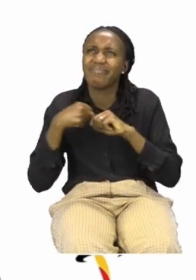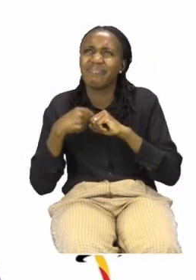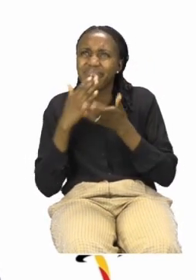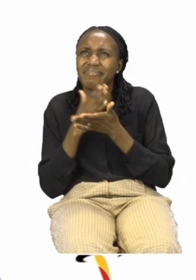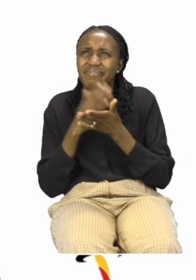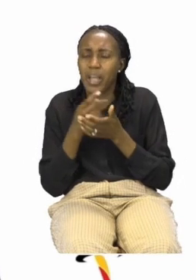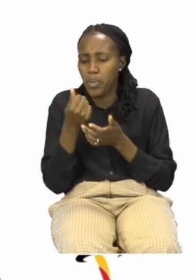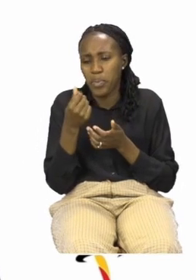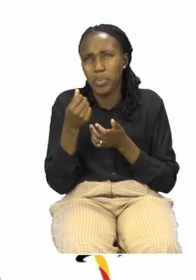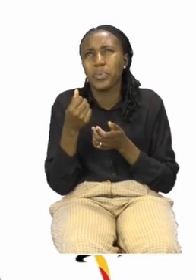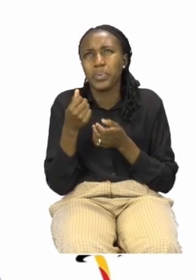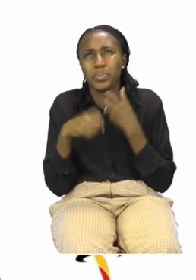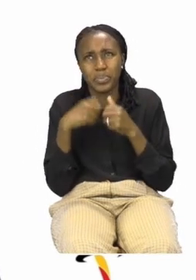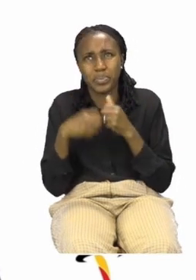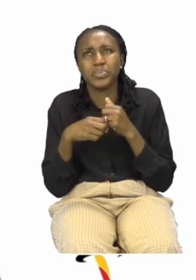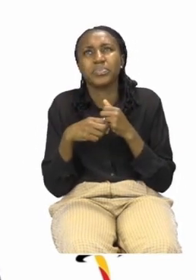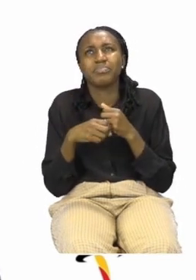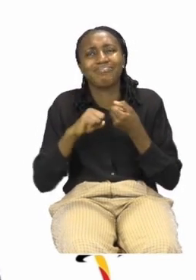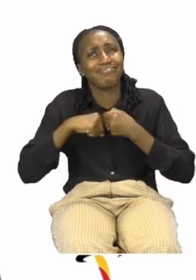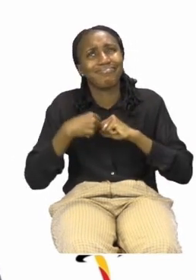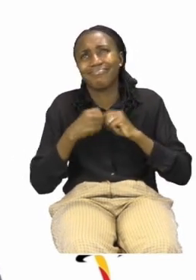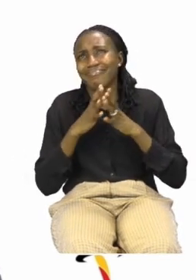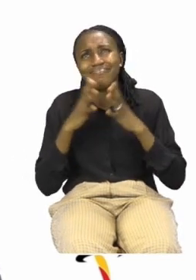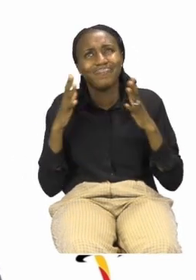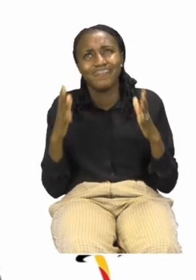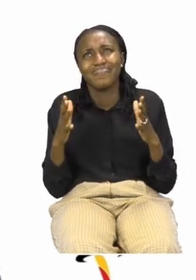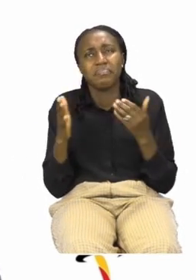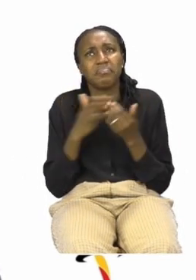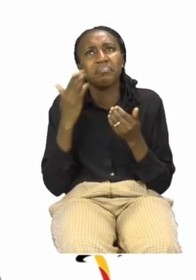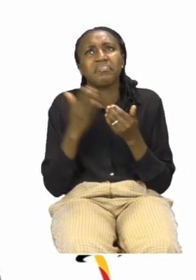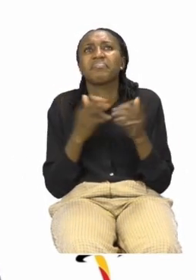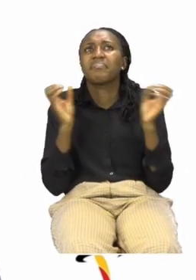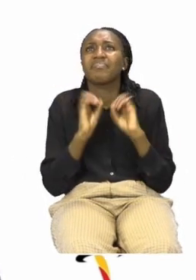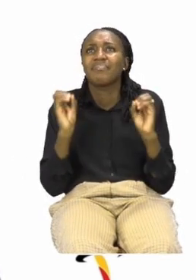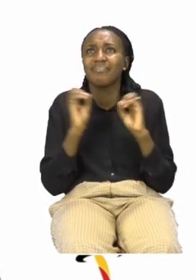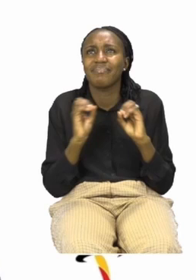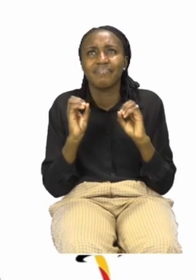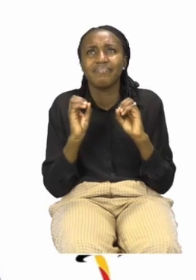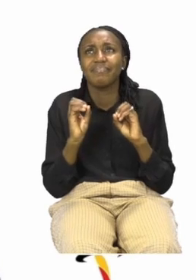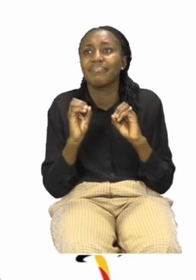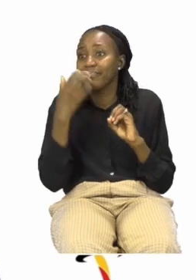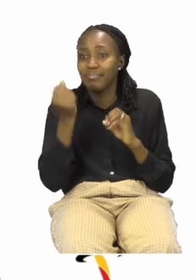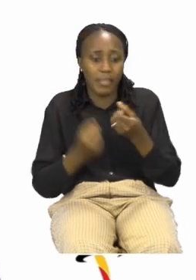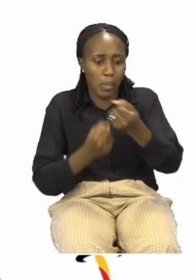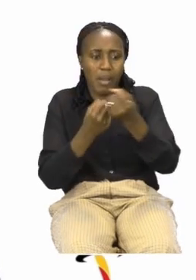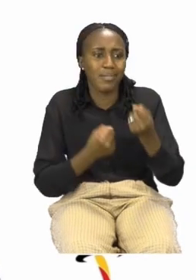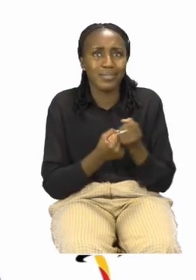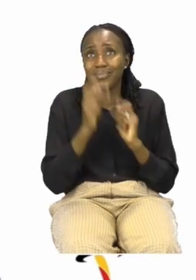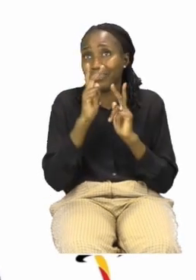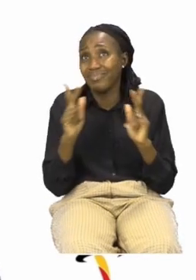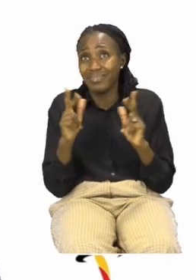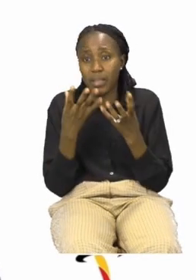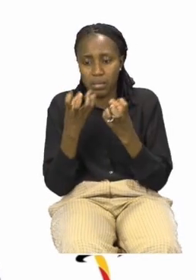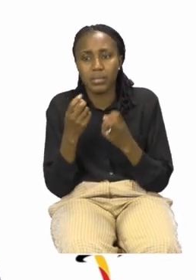financial constraint, it's been a very great challenge, because it was not so easy also to acquire, corporate sponsors, because corporate sponsors, they need mileage. They also